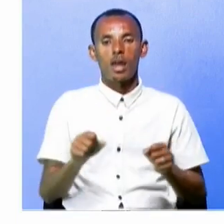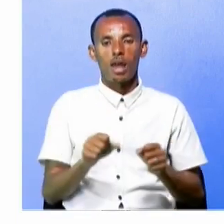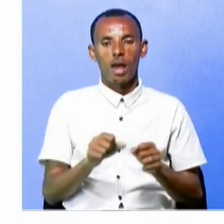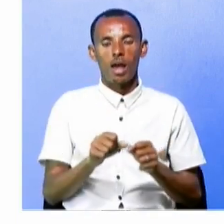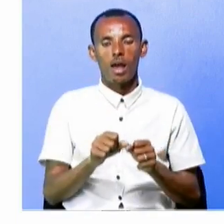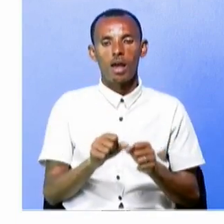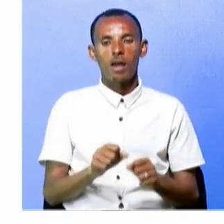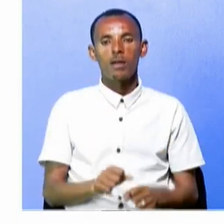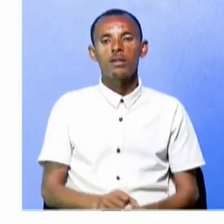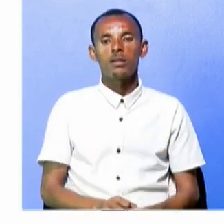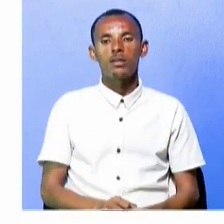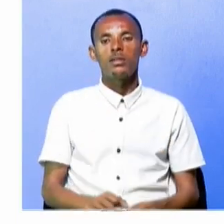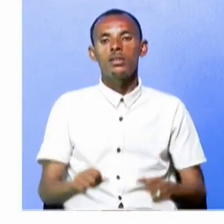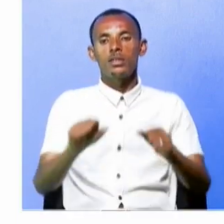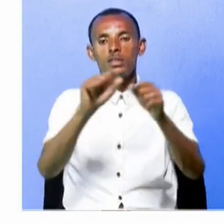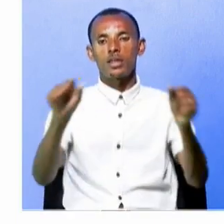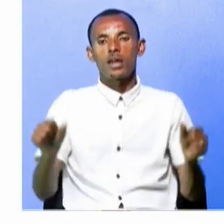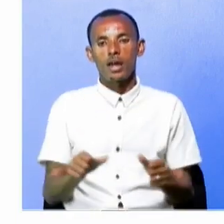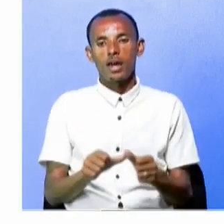the